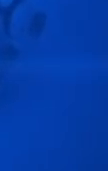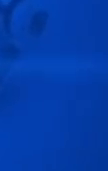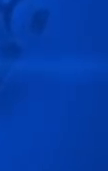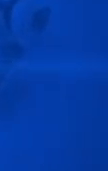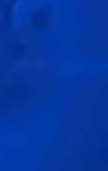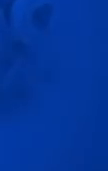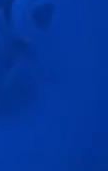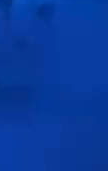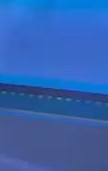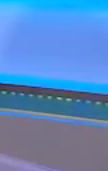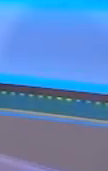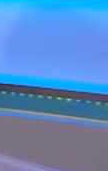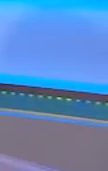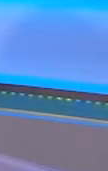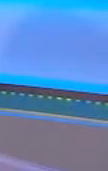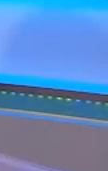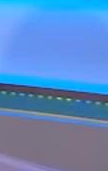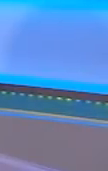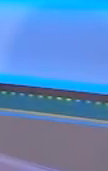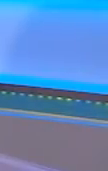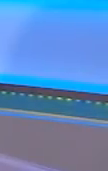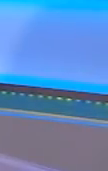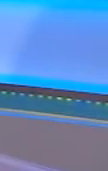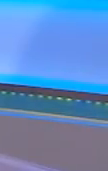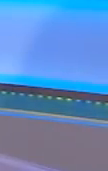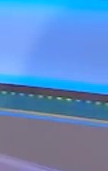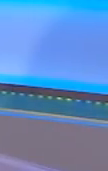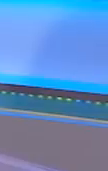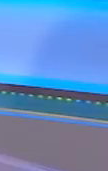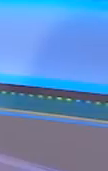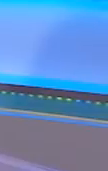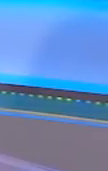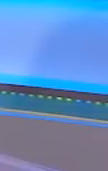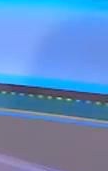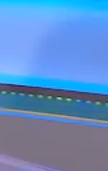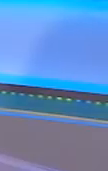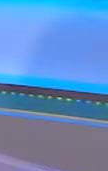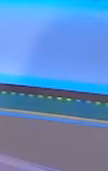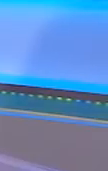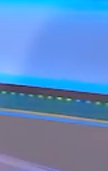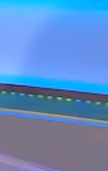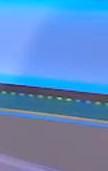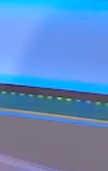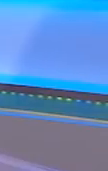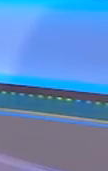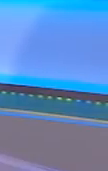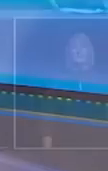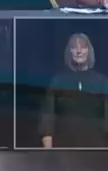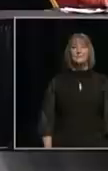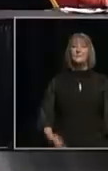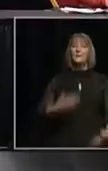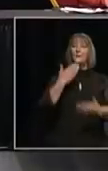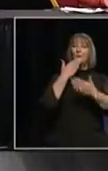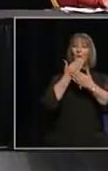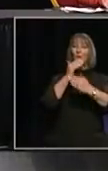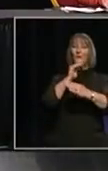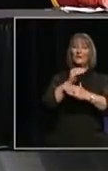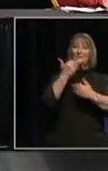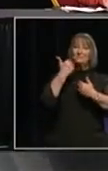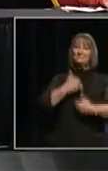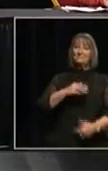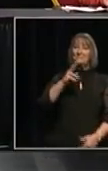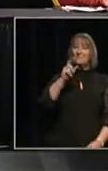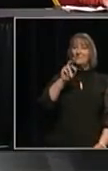We are just seconds away now from the first daily briefing of the new week. When it comes to COVID-19 cases in our community, we saw a bit of a drop off when it comes